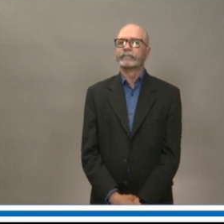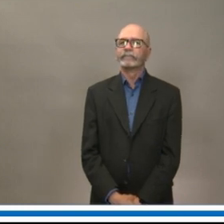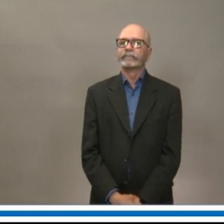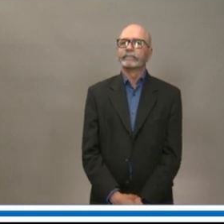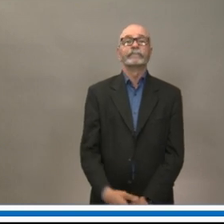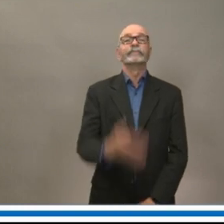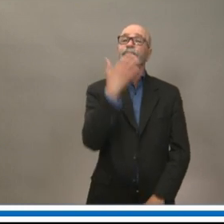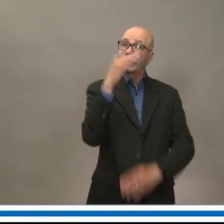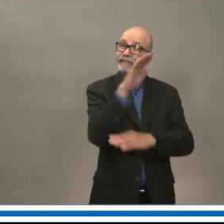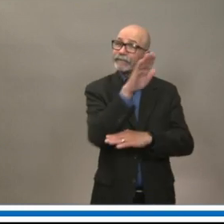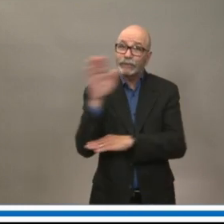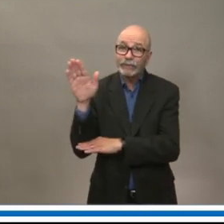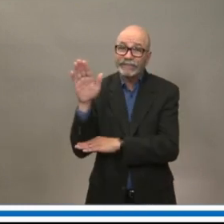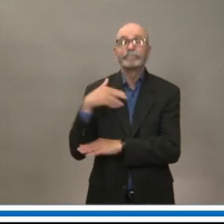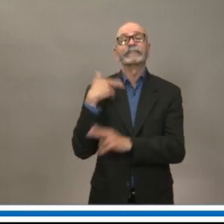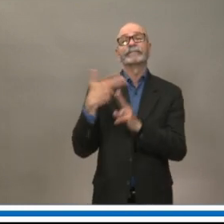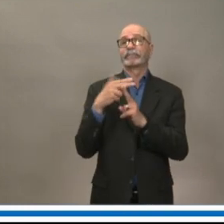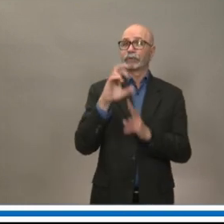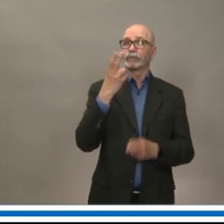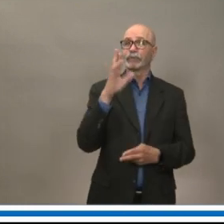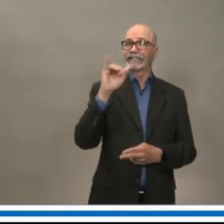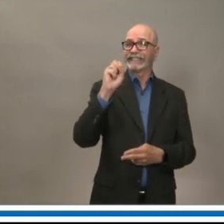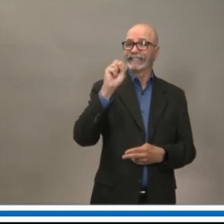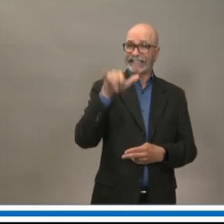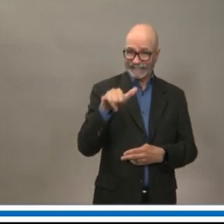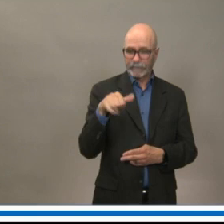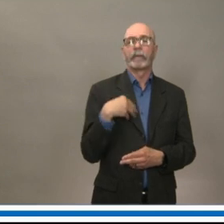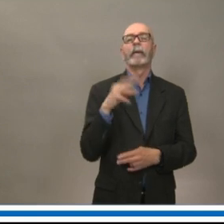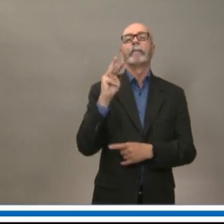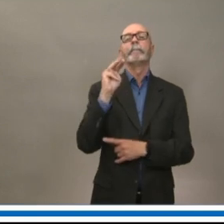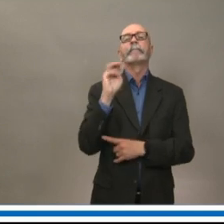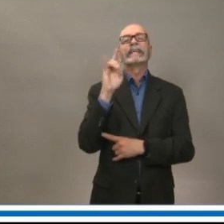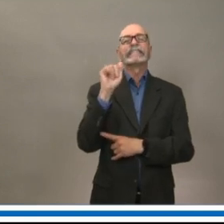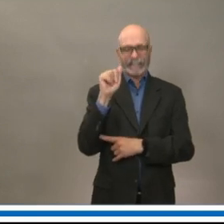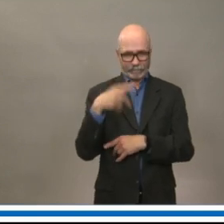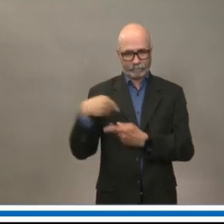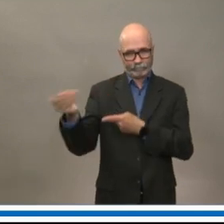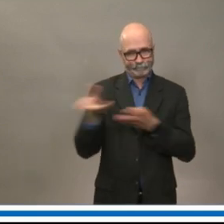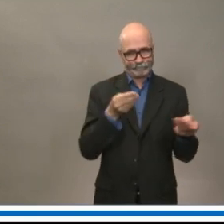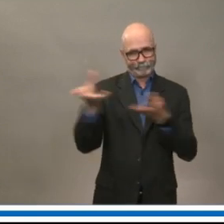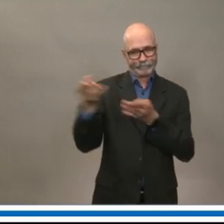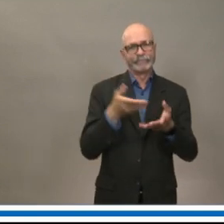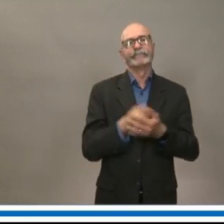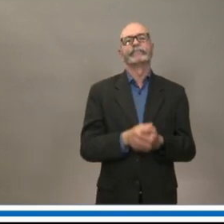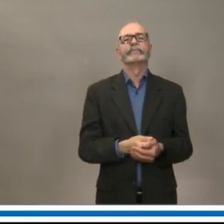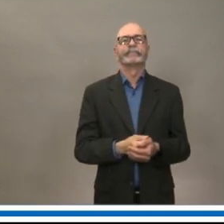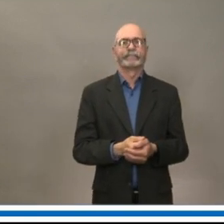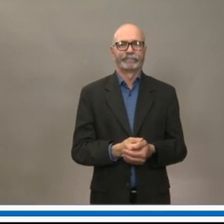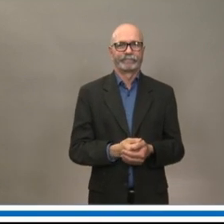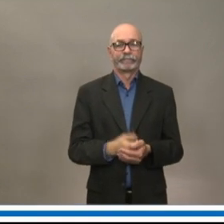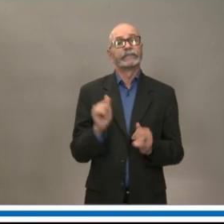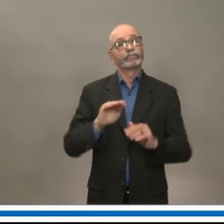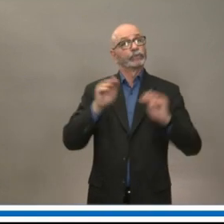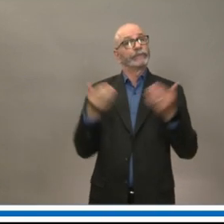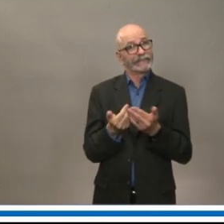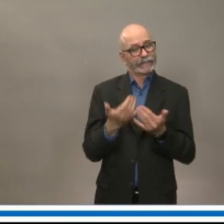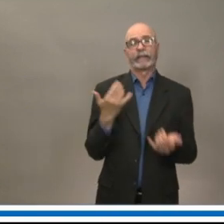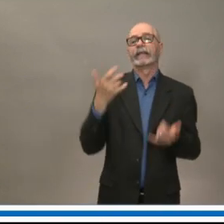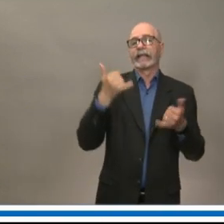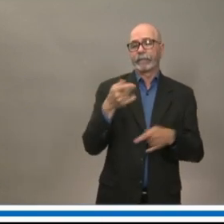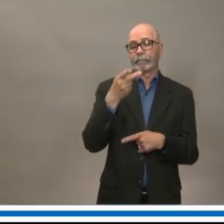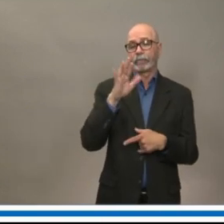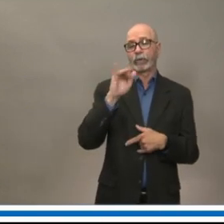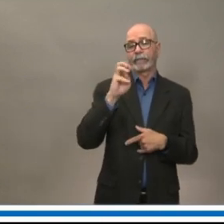Good afternoon. My name is Chrissy Matheson, and I'll be your moderator for today's press briefing. Before I begin, I'd like to introduce the Premier of Nova Scotia, Stephen